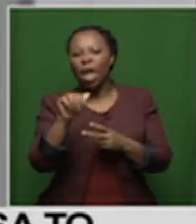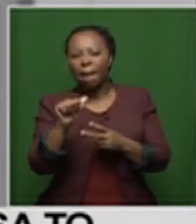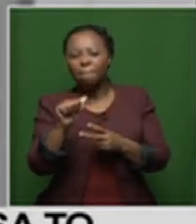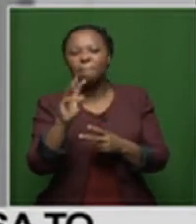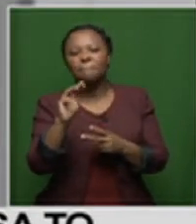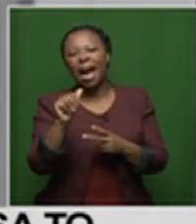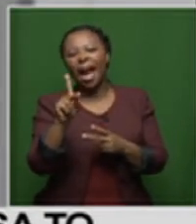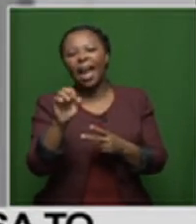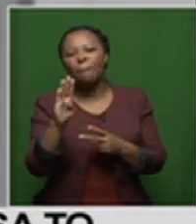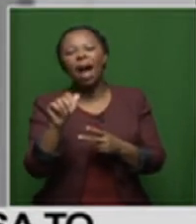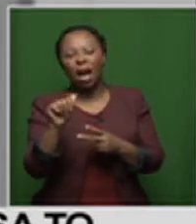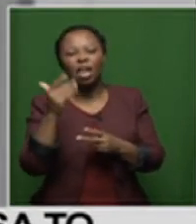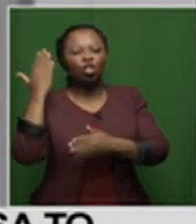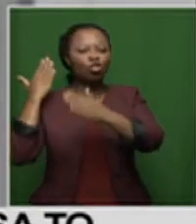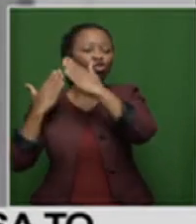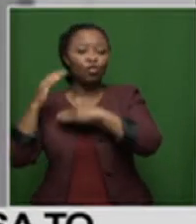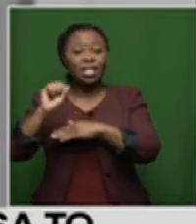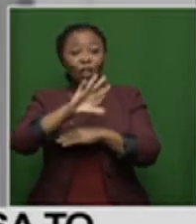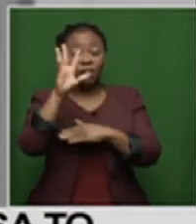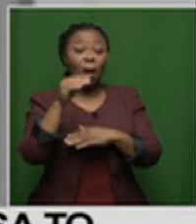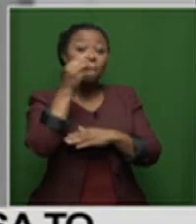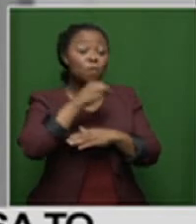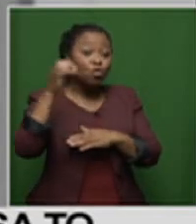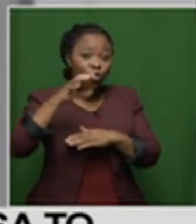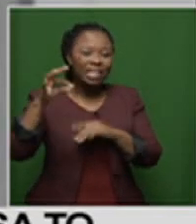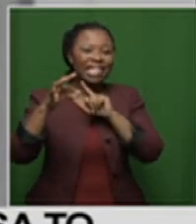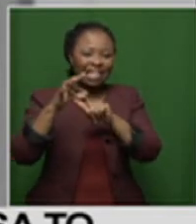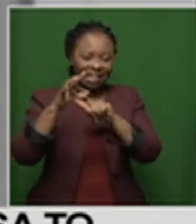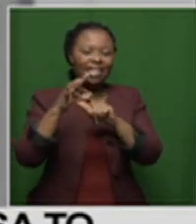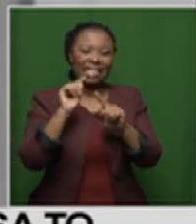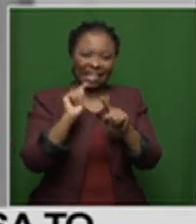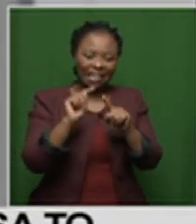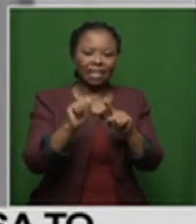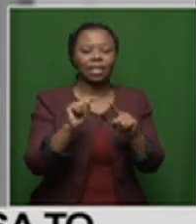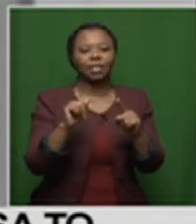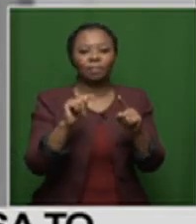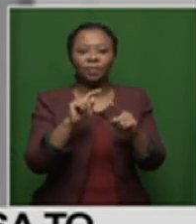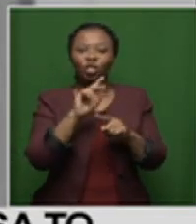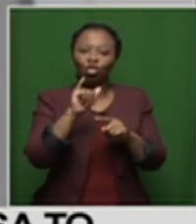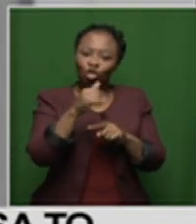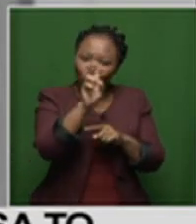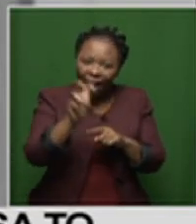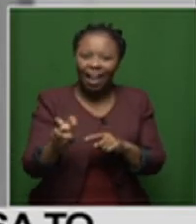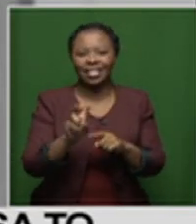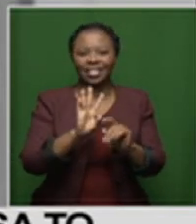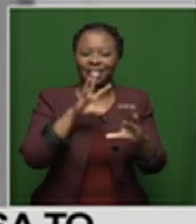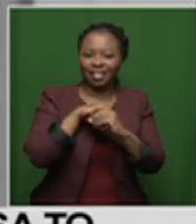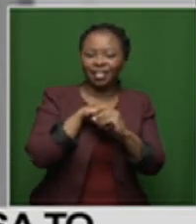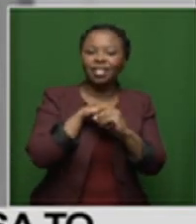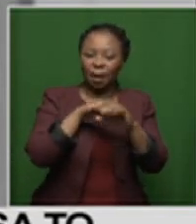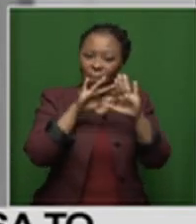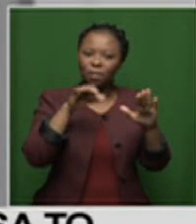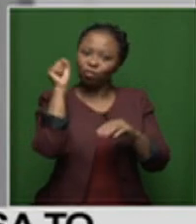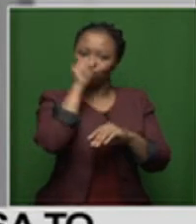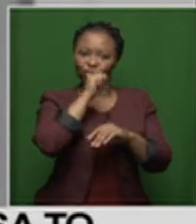You look at all the history of South African music is actually rich with jazz people who were in the